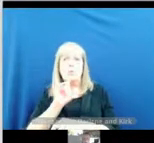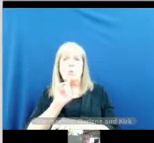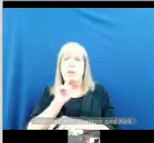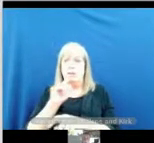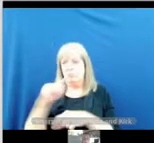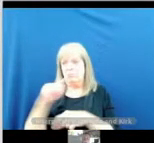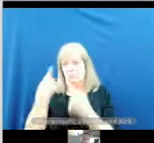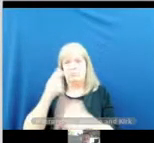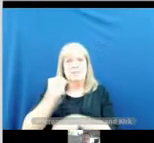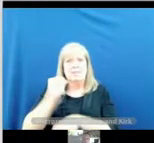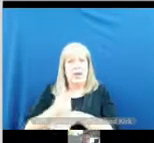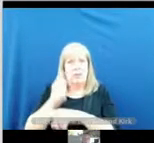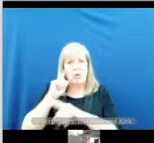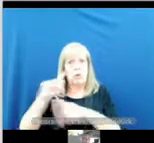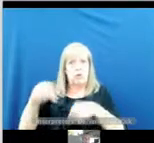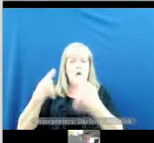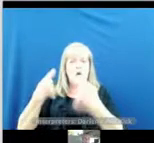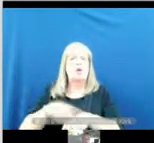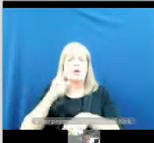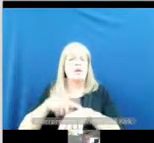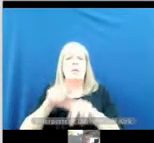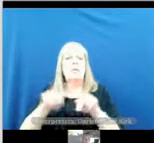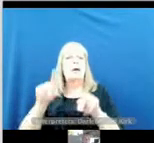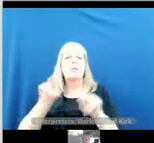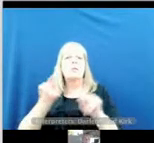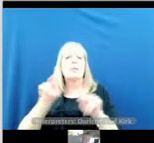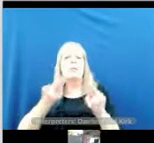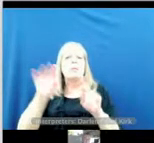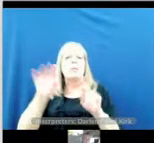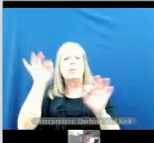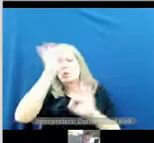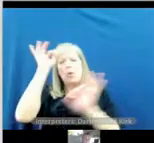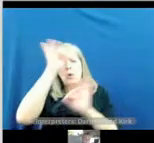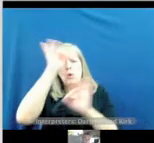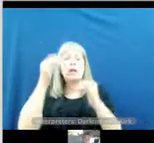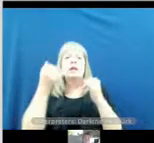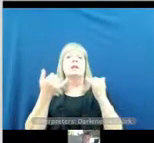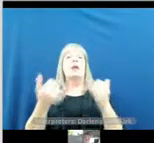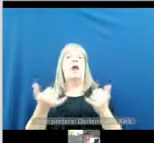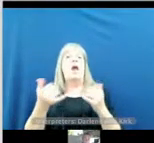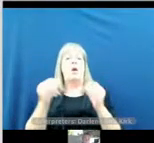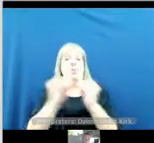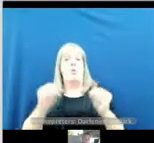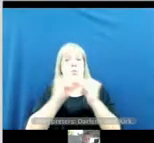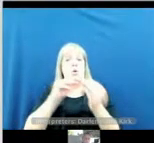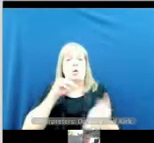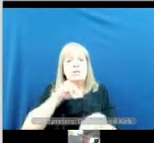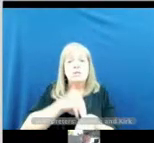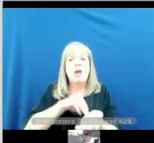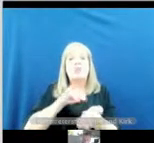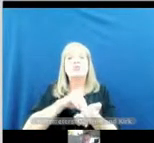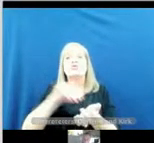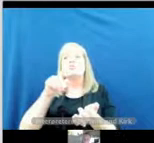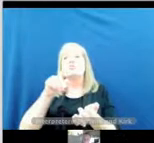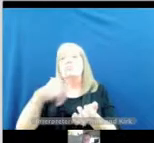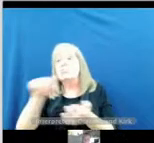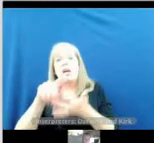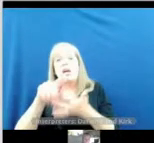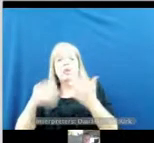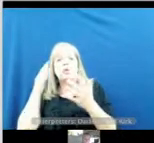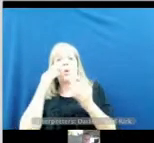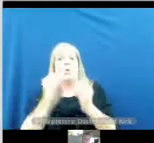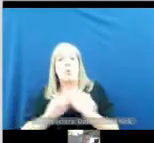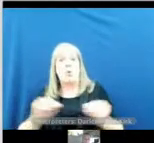not well known, and so now the more that the medical community is becoming more aware of CHARD, more and more kids